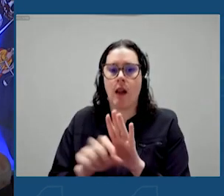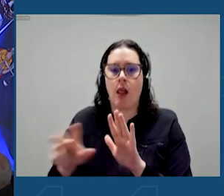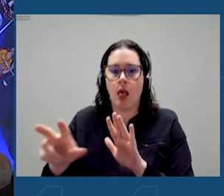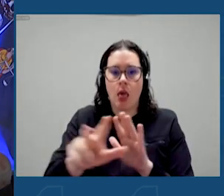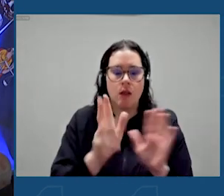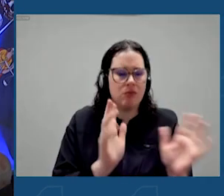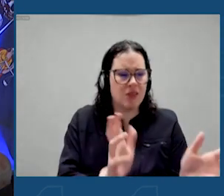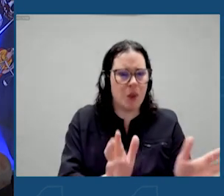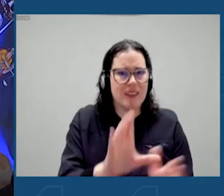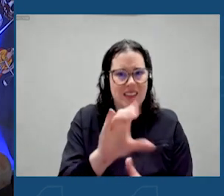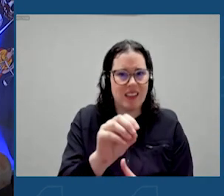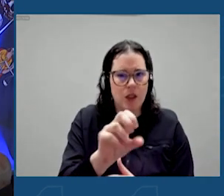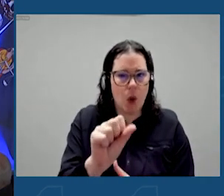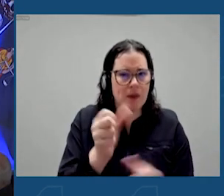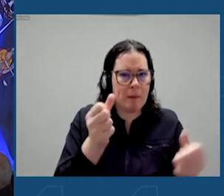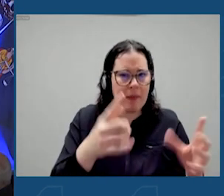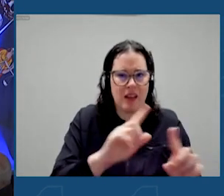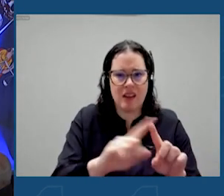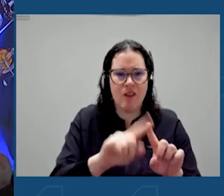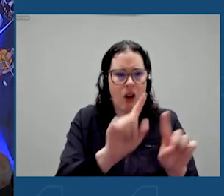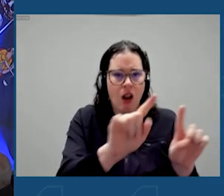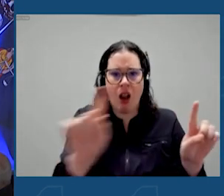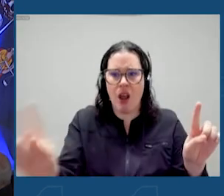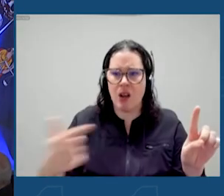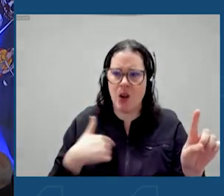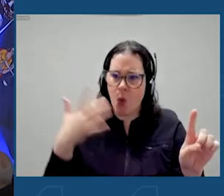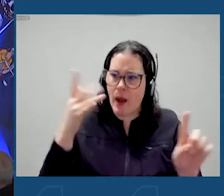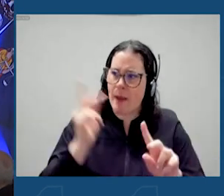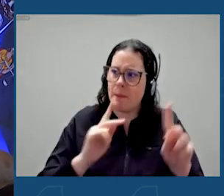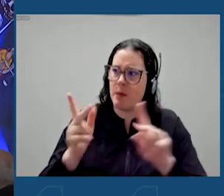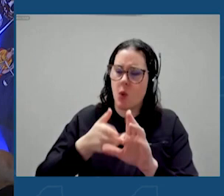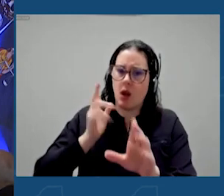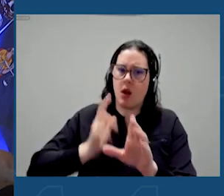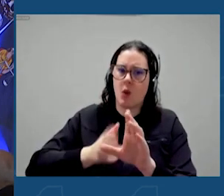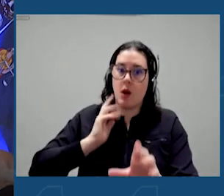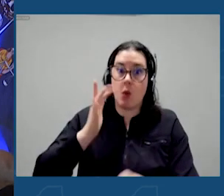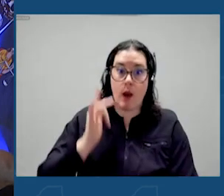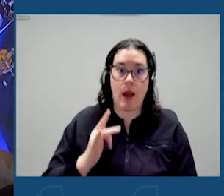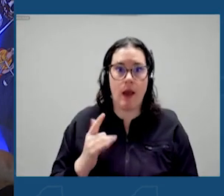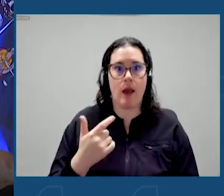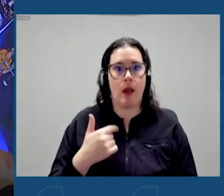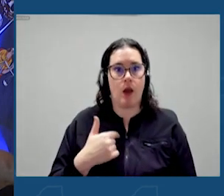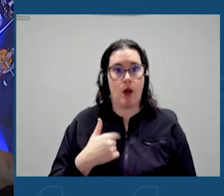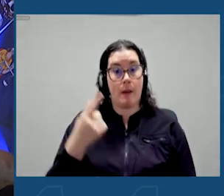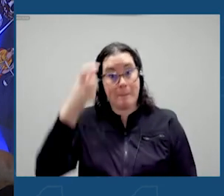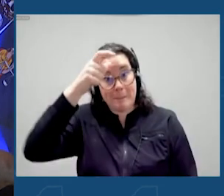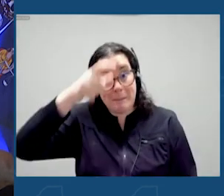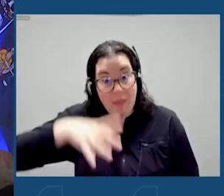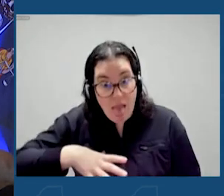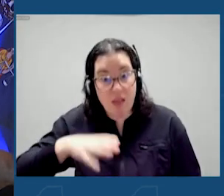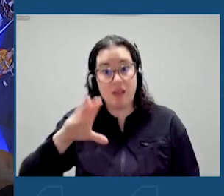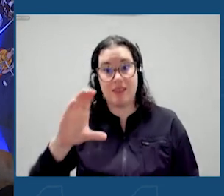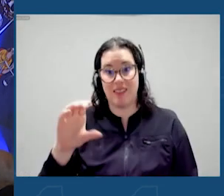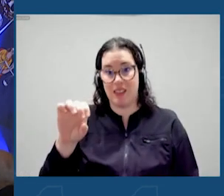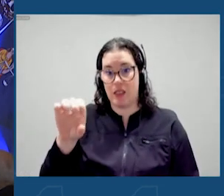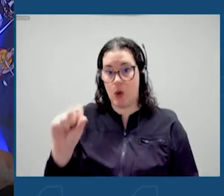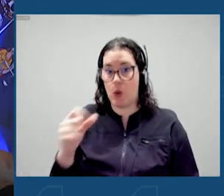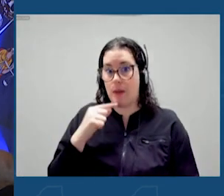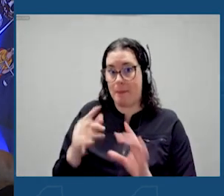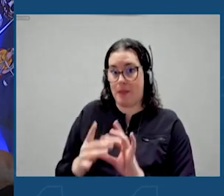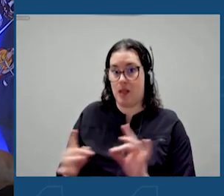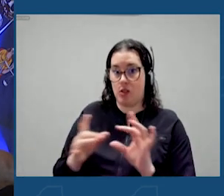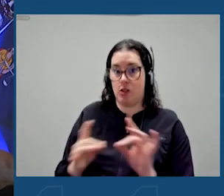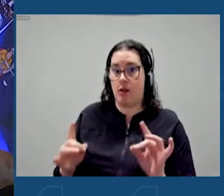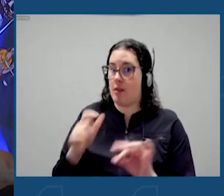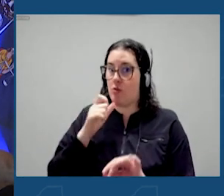and say, why aren't people coming back? And I finally heard from male CEOs saying, well, they're not coming back because we don't have